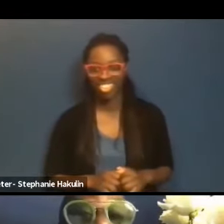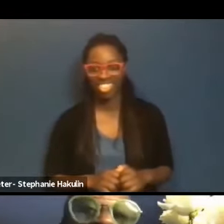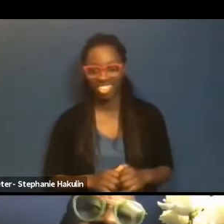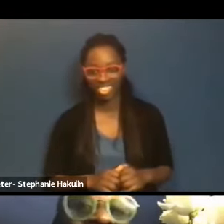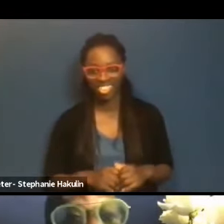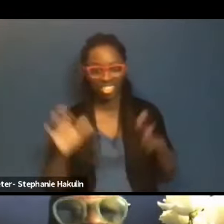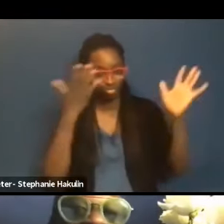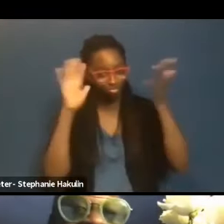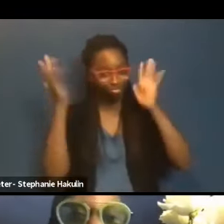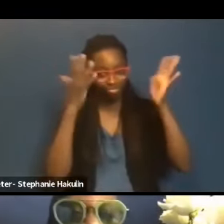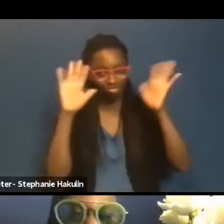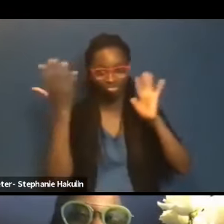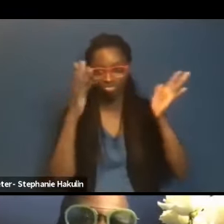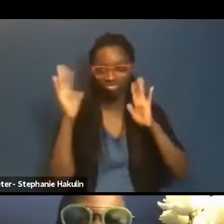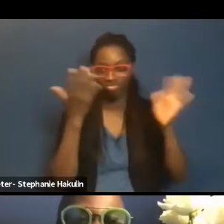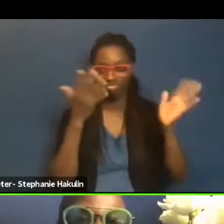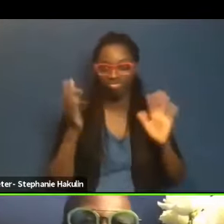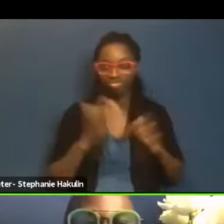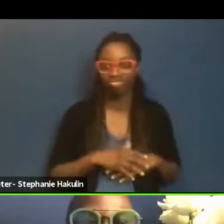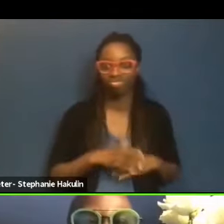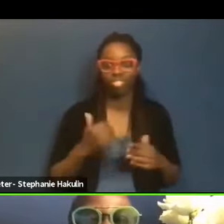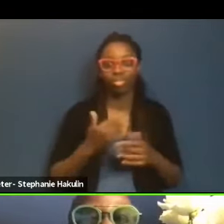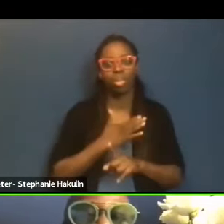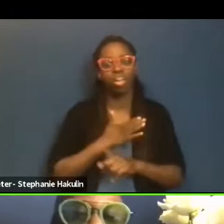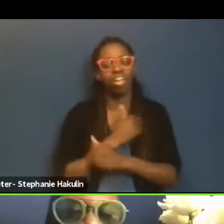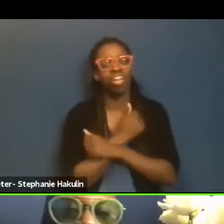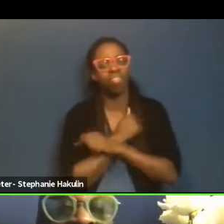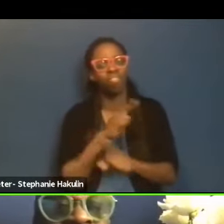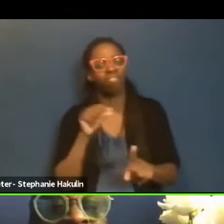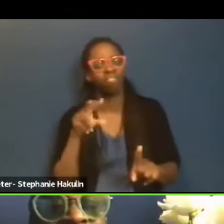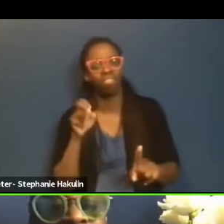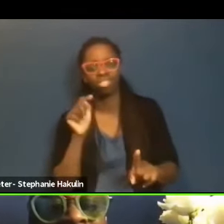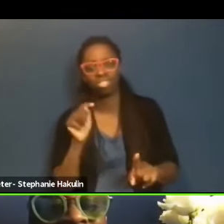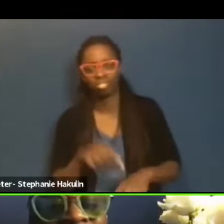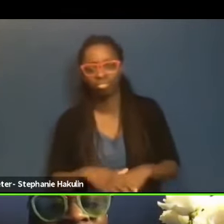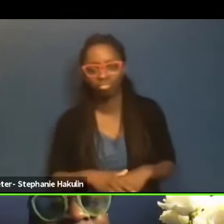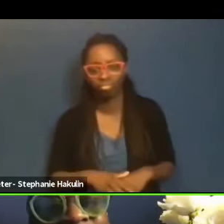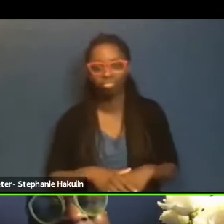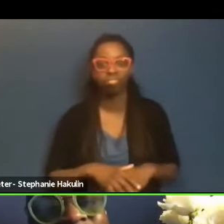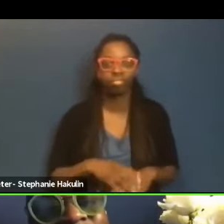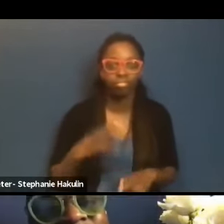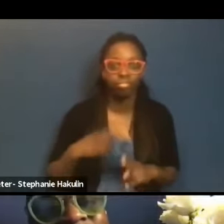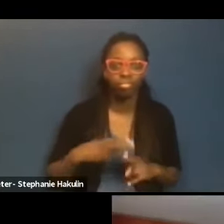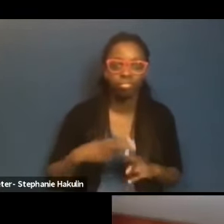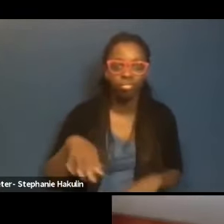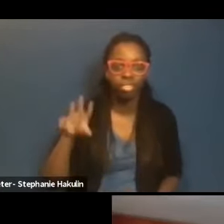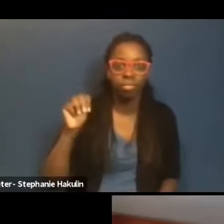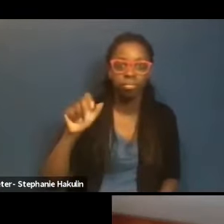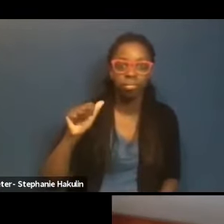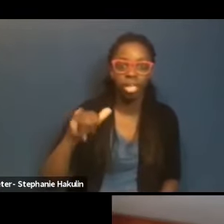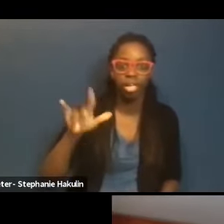Maida Del Valle stepping to the stage. Y'all, give it up for Maida Del Valle.